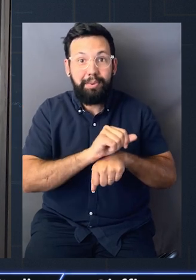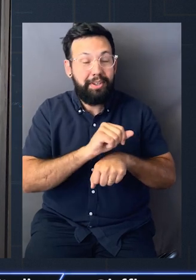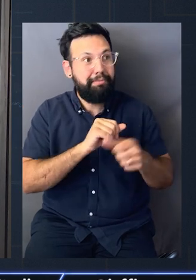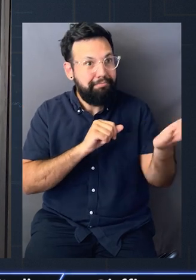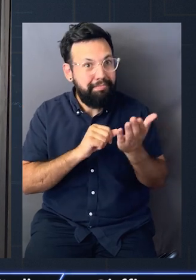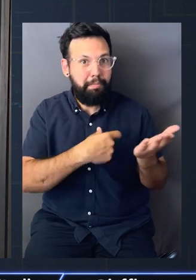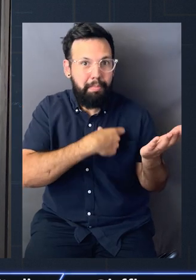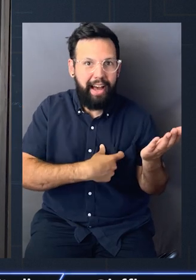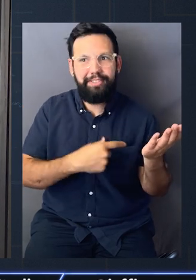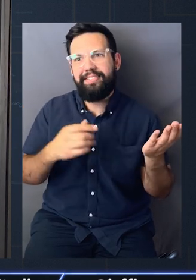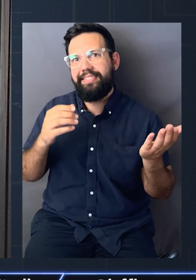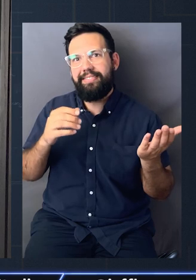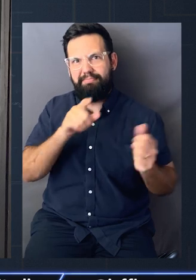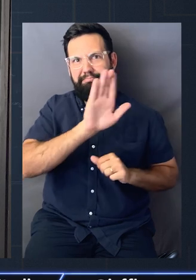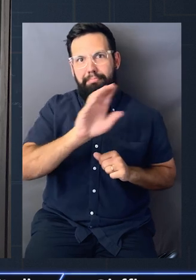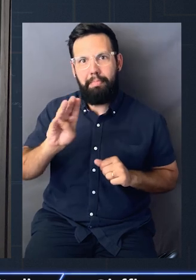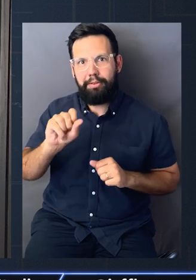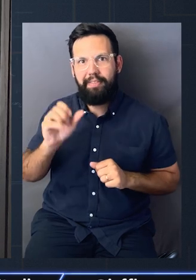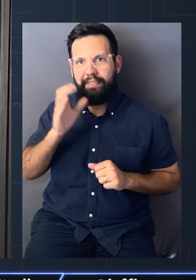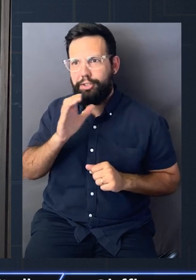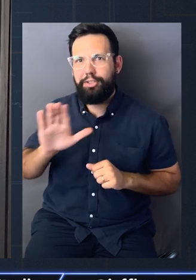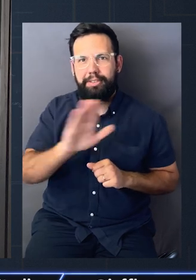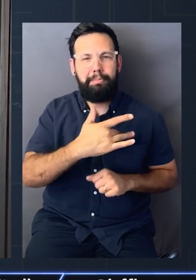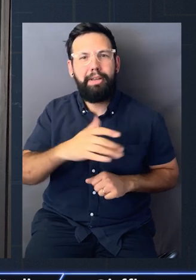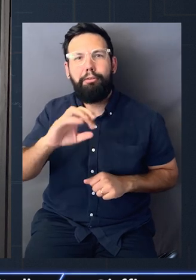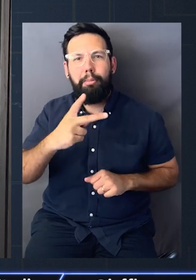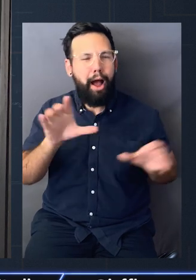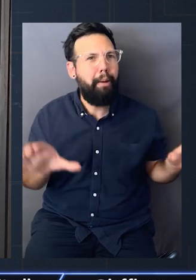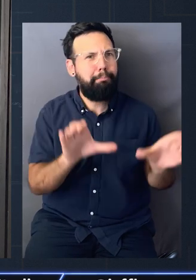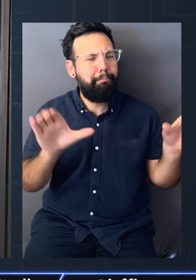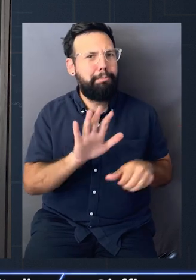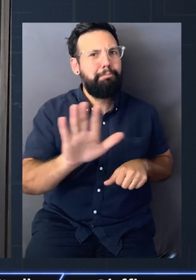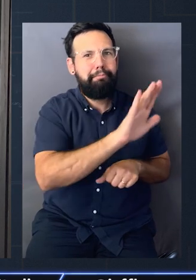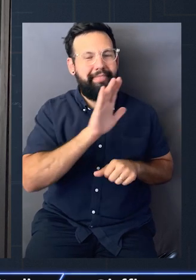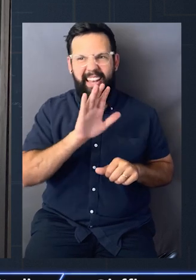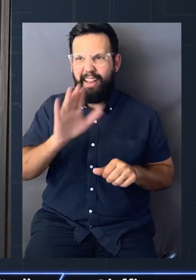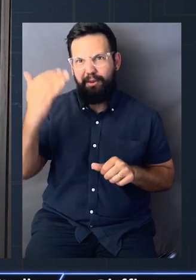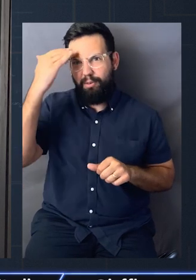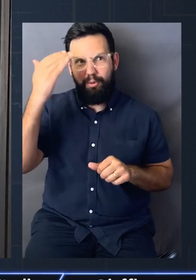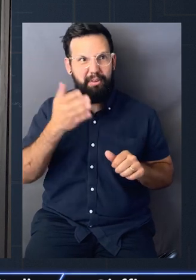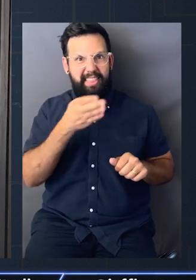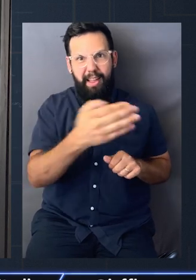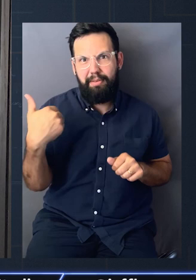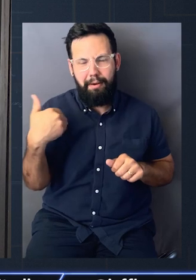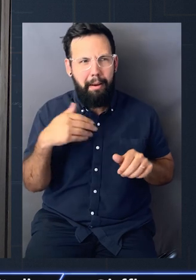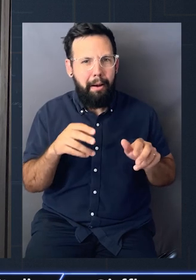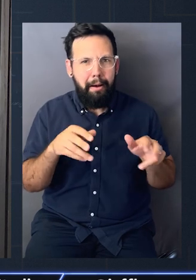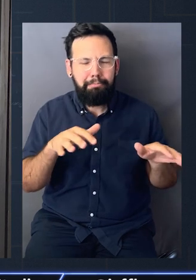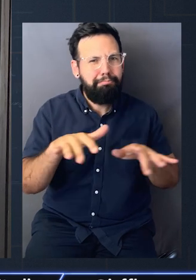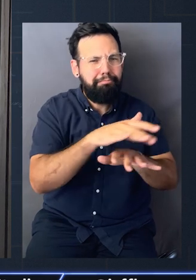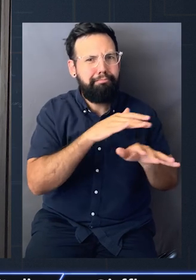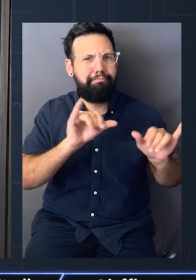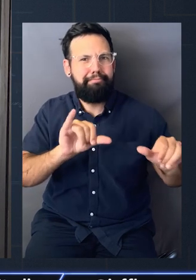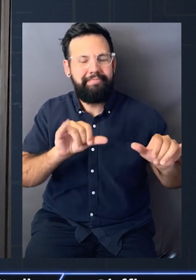There's the company cafeteria. There's just all the corporate trappings, all this really cool stuff I really didn't even know about before. I'm part